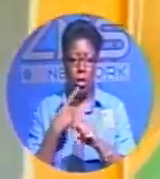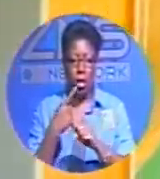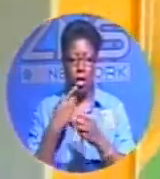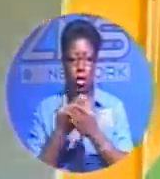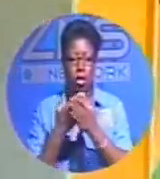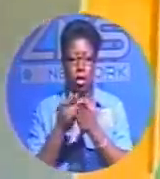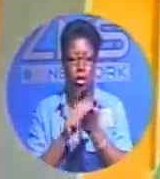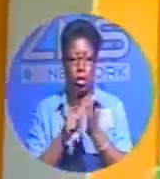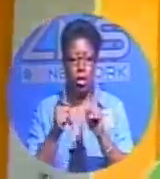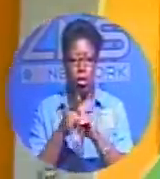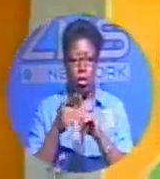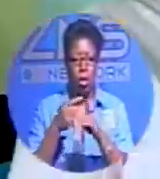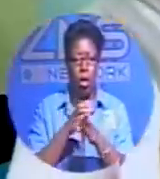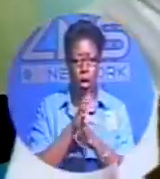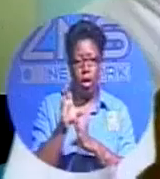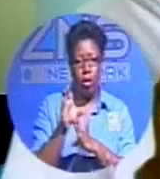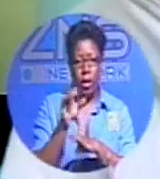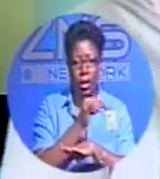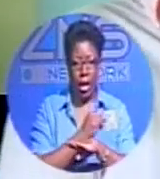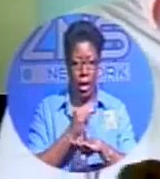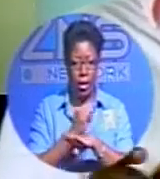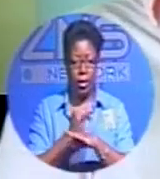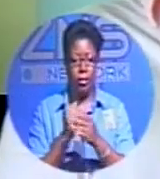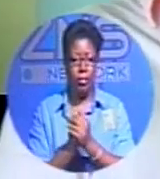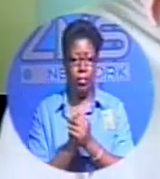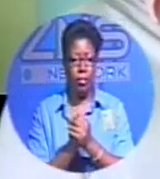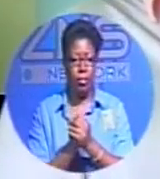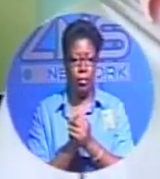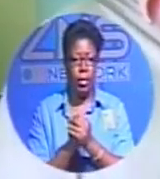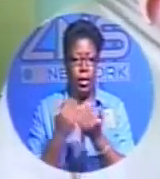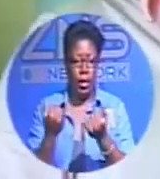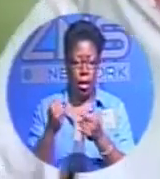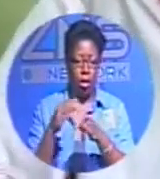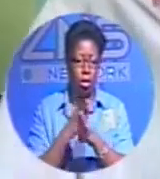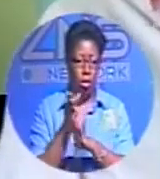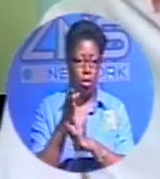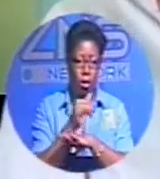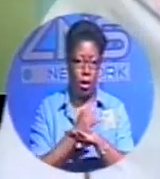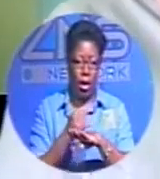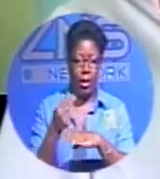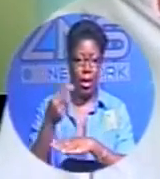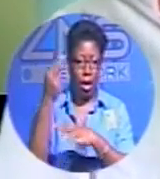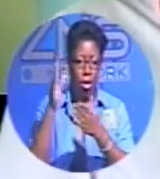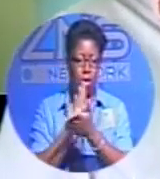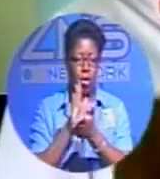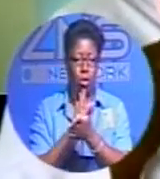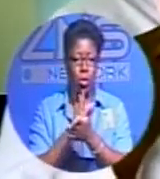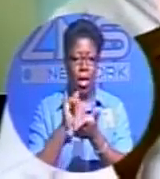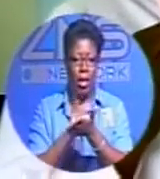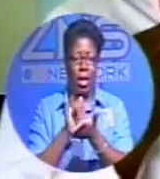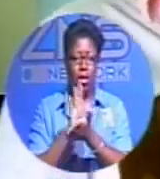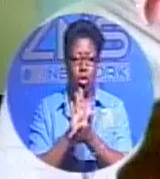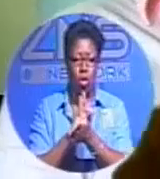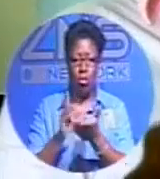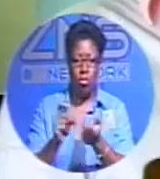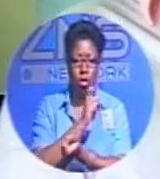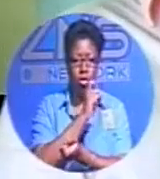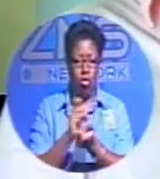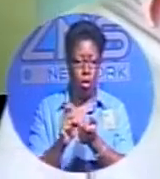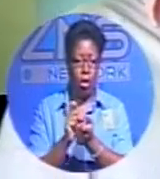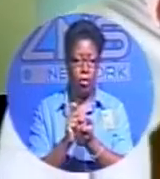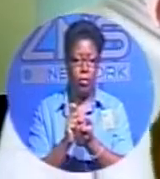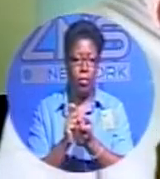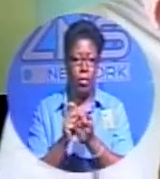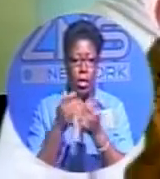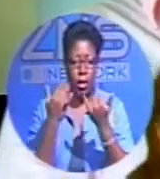Island. And when we speak about Crooked Island High, the school was totally destroyed. So we're looking forward